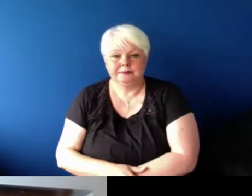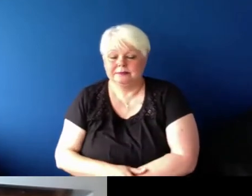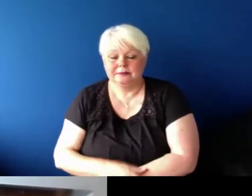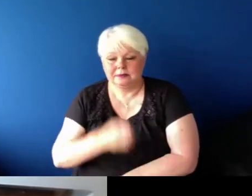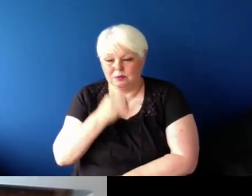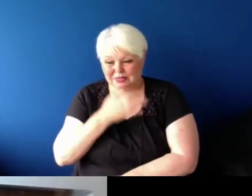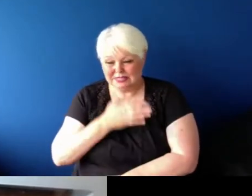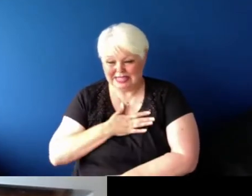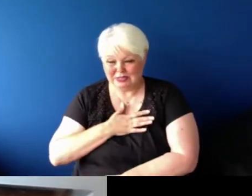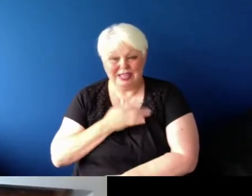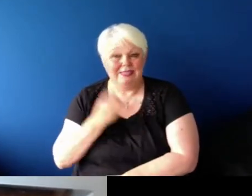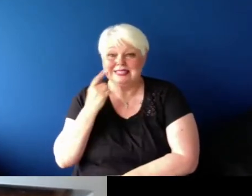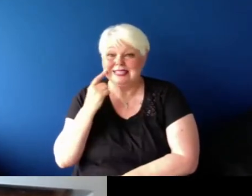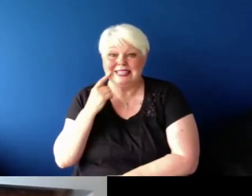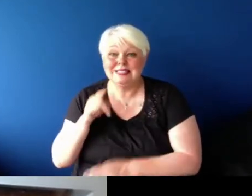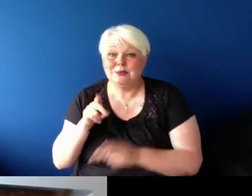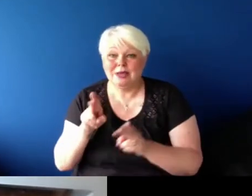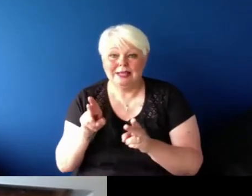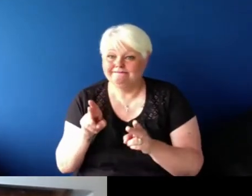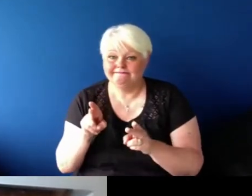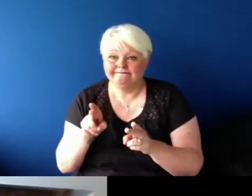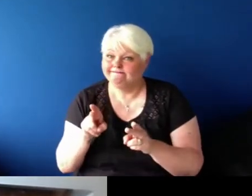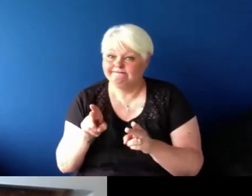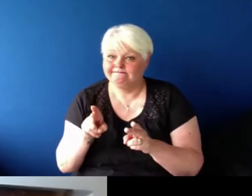to say there's any easy path through that, actually.